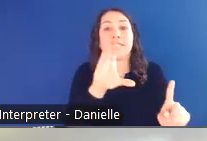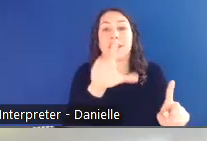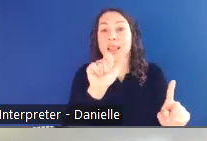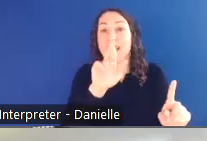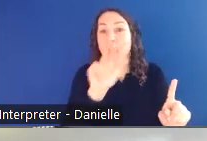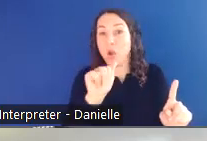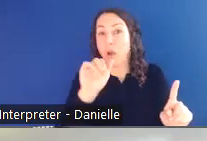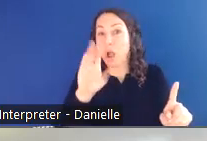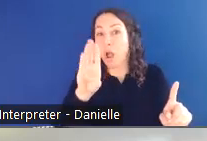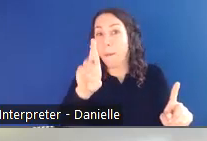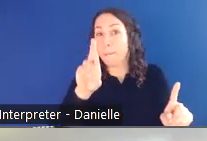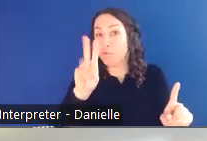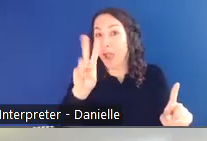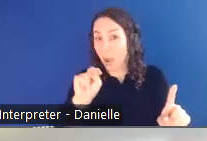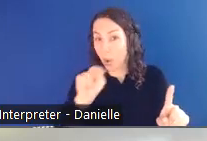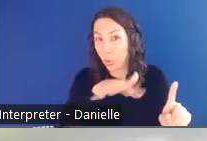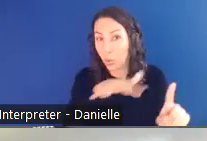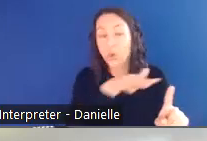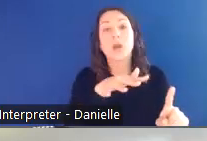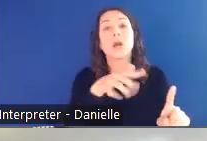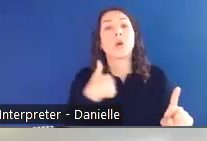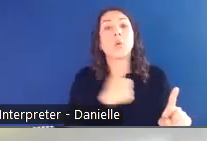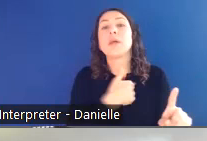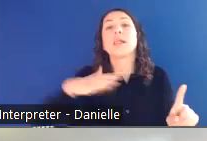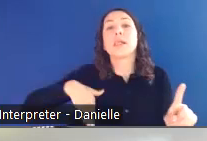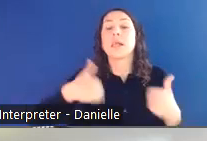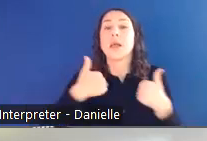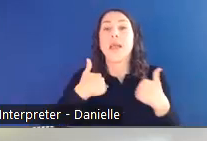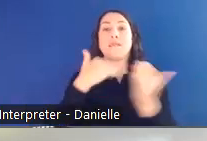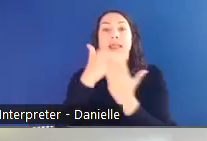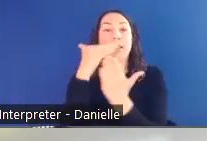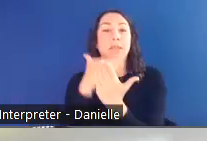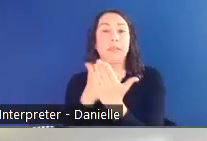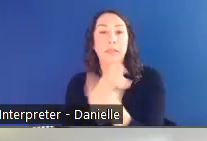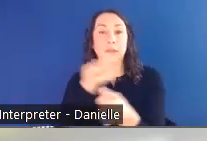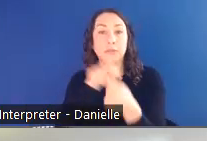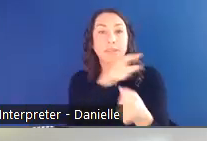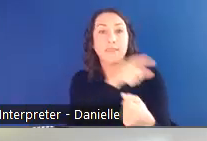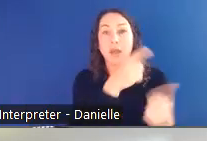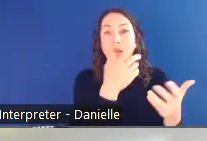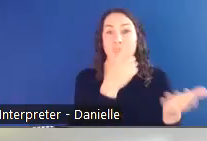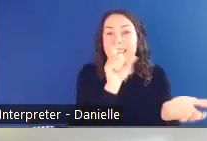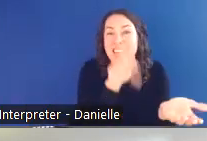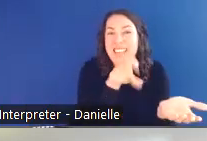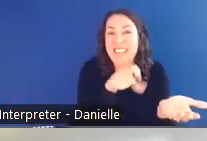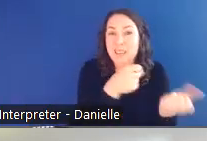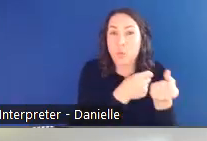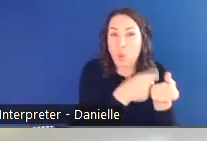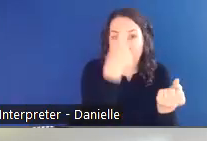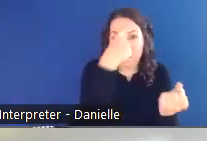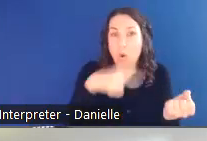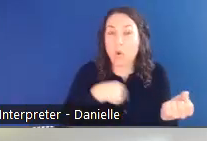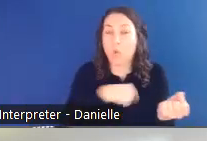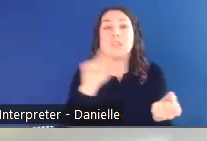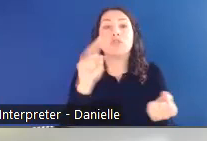the specific list of what they intend to use these services for. We just fund what's eligible. And it's a